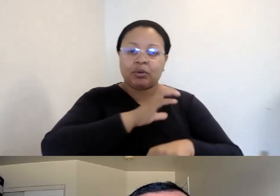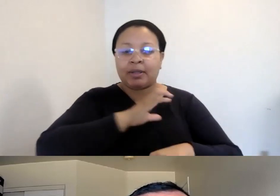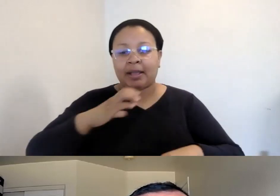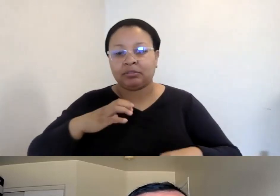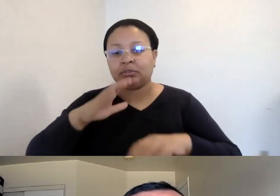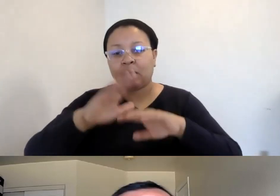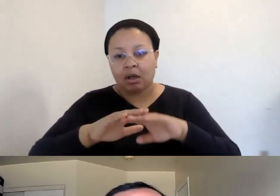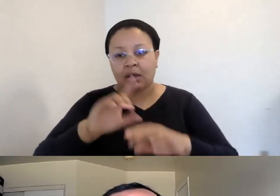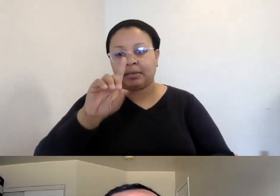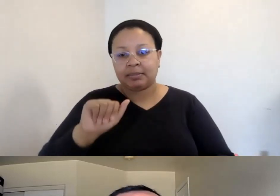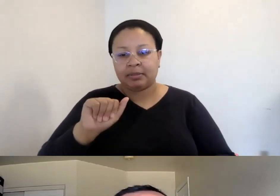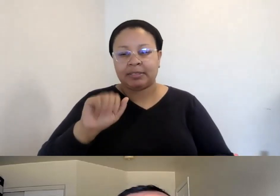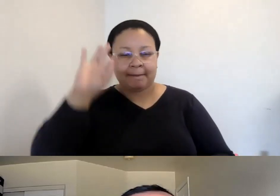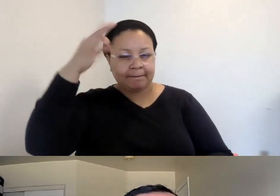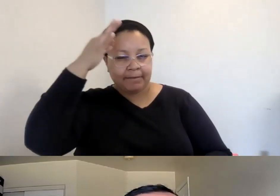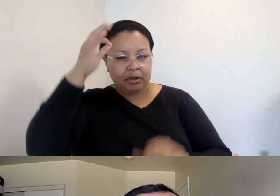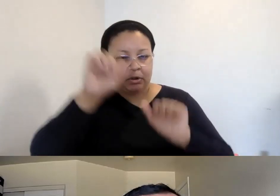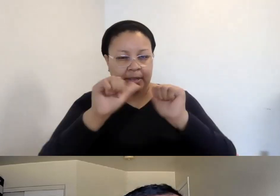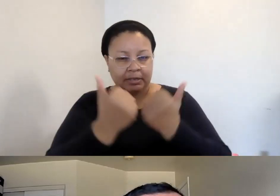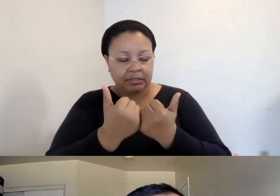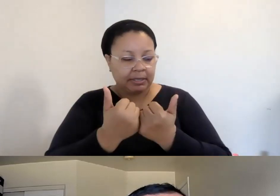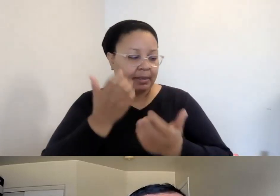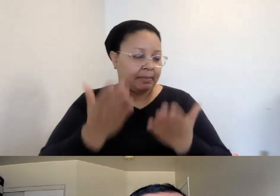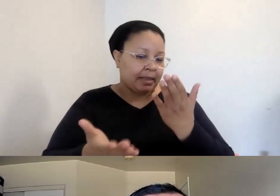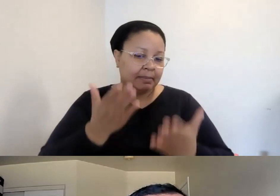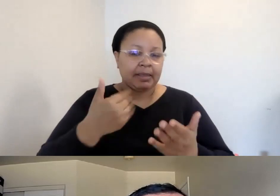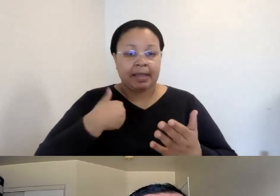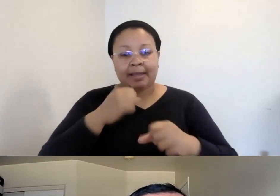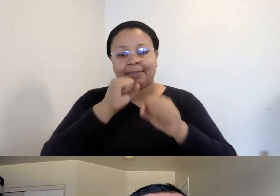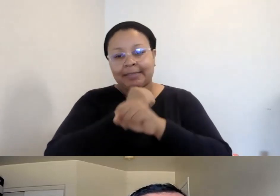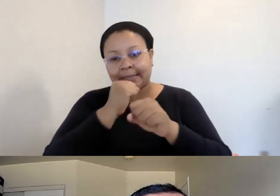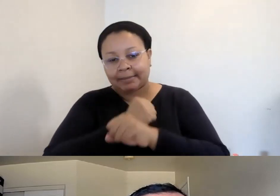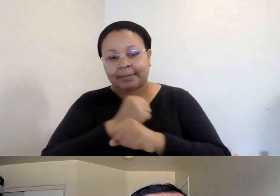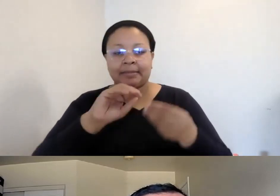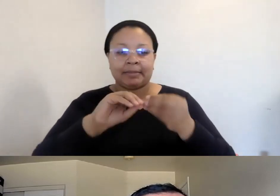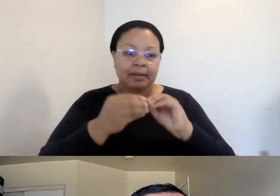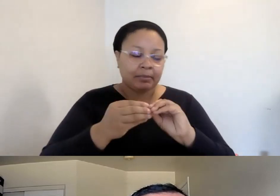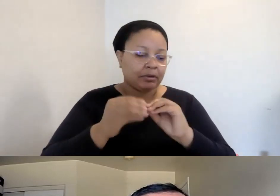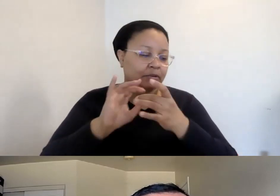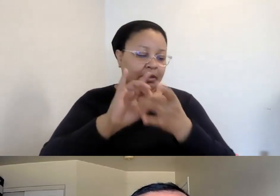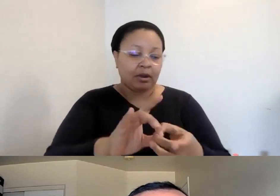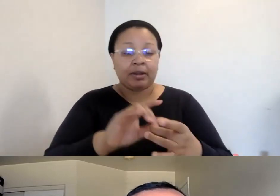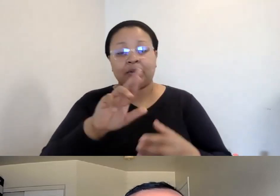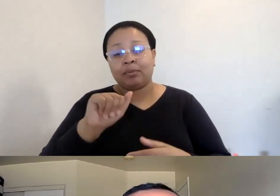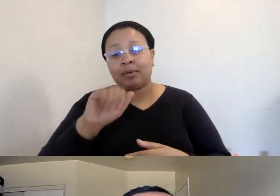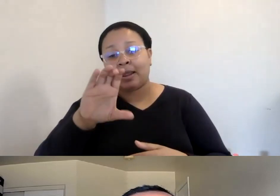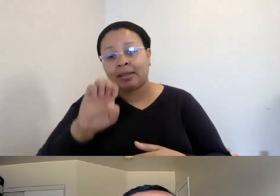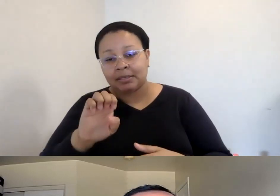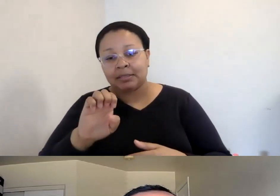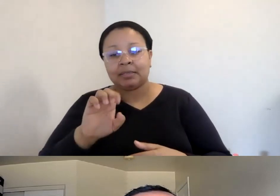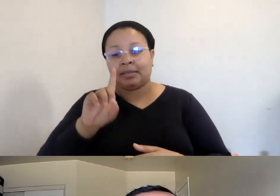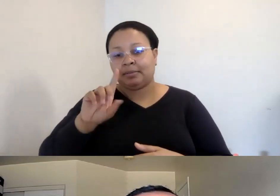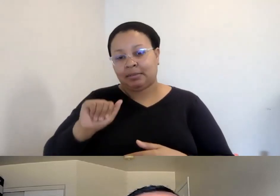Disability, they're a federal agency. They might have statistics and numbers regarding race and disability.